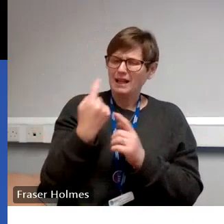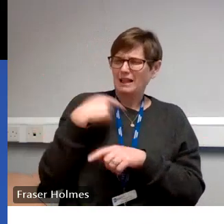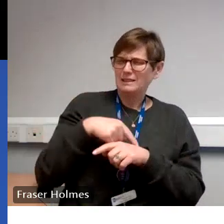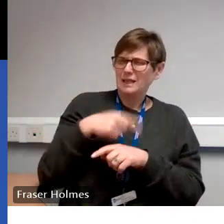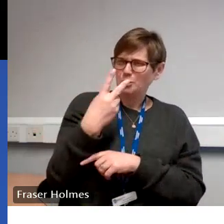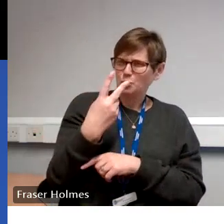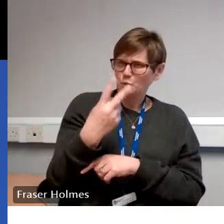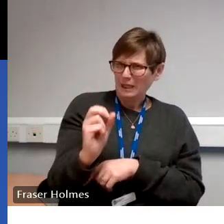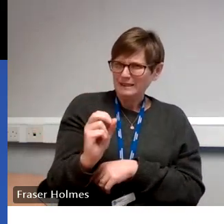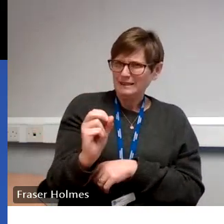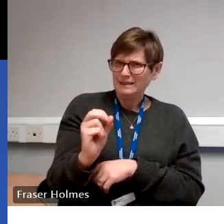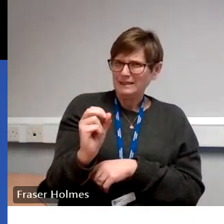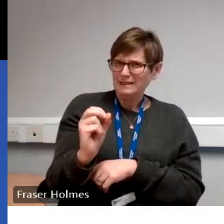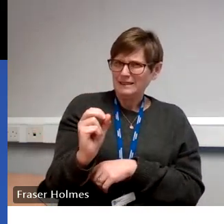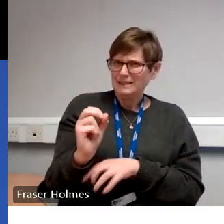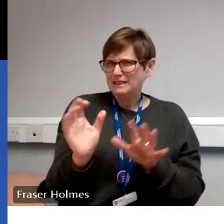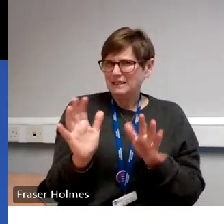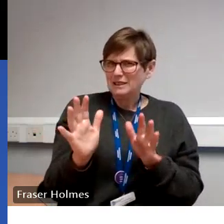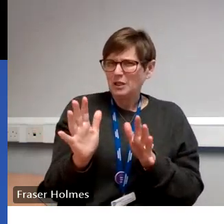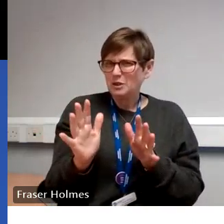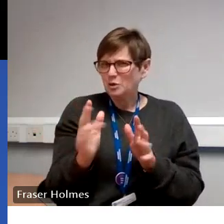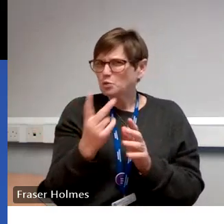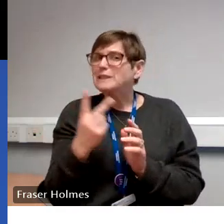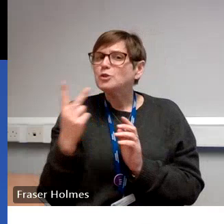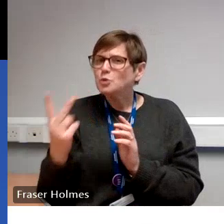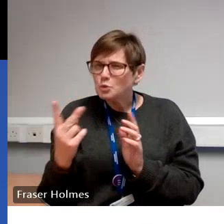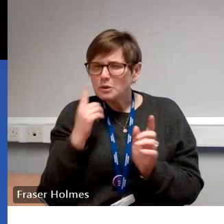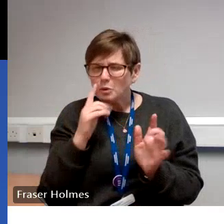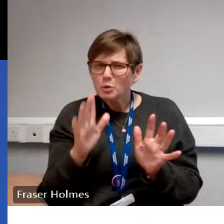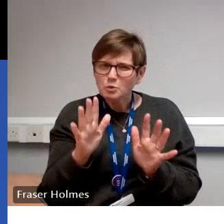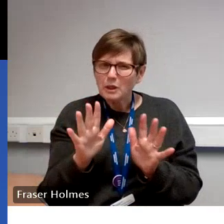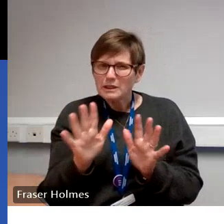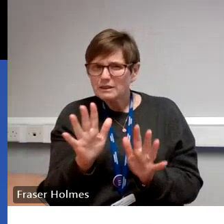time. Wait a little bit longer.